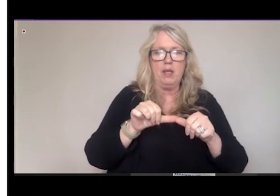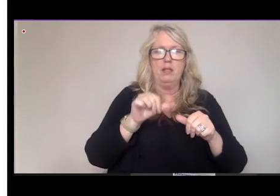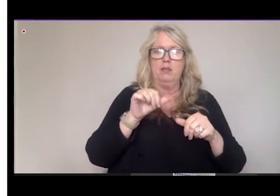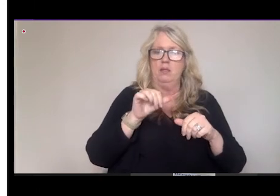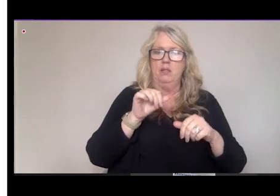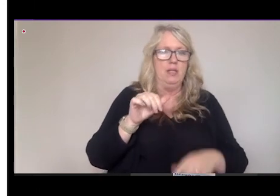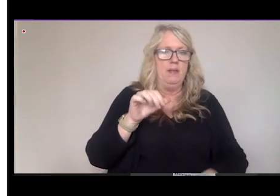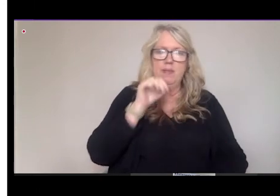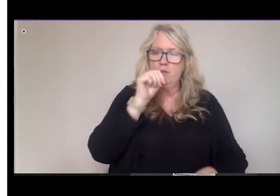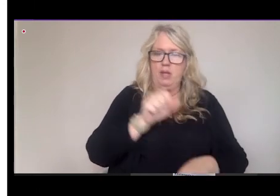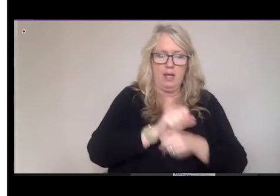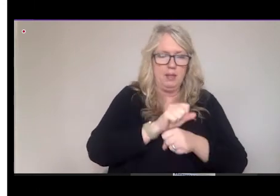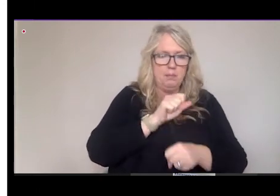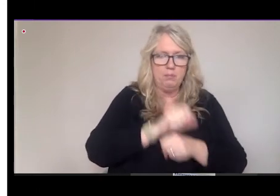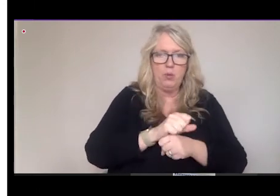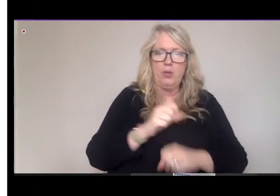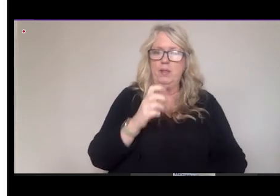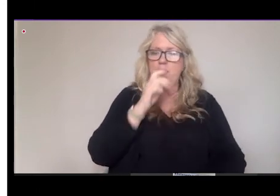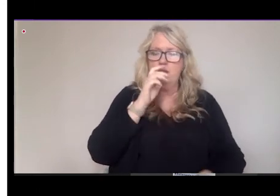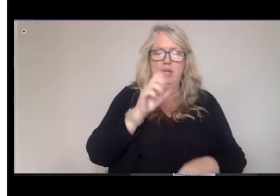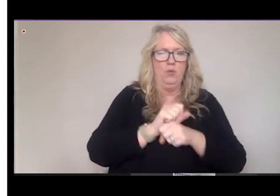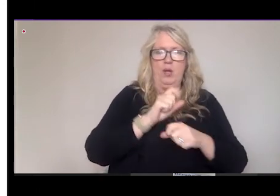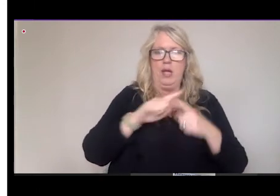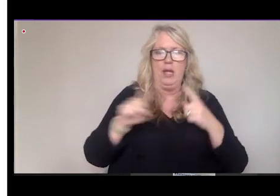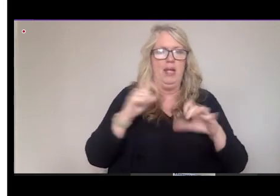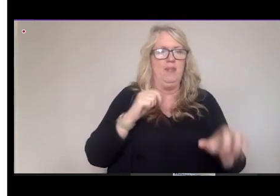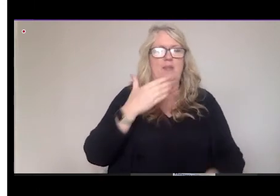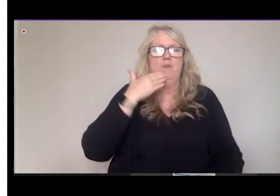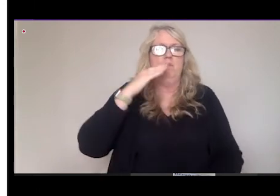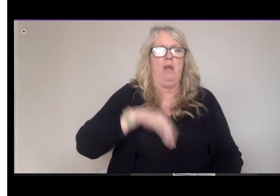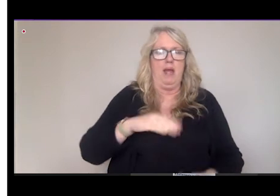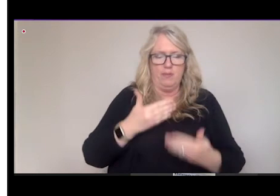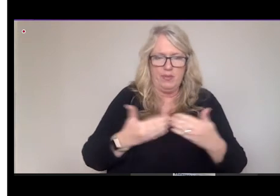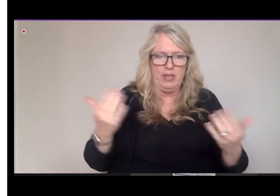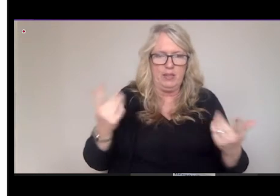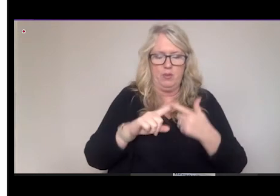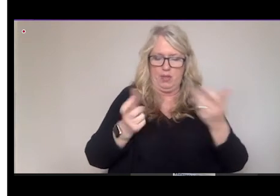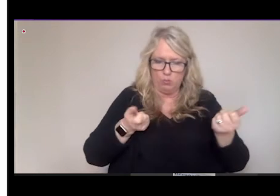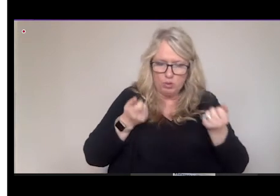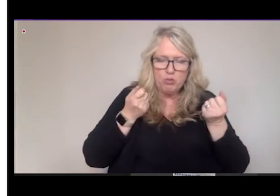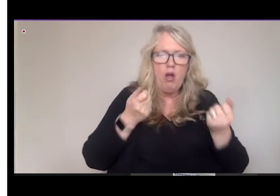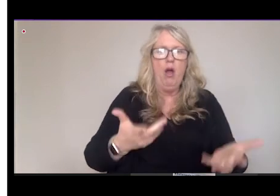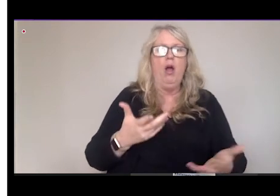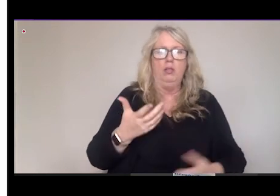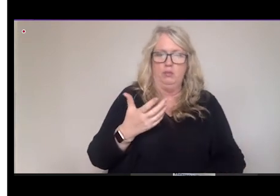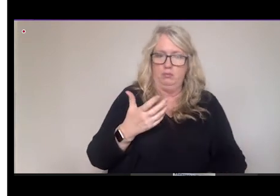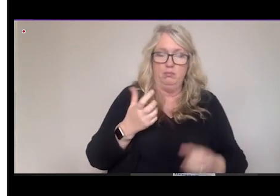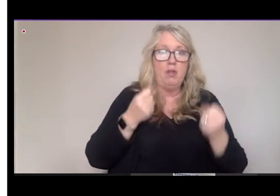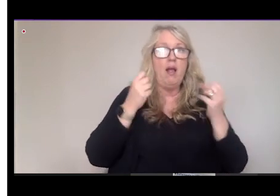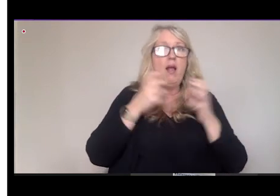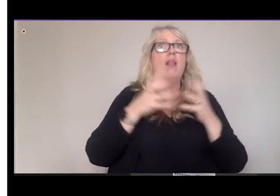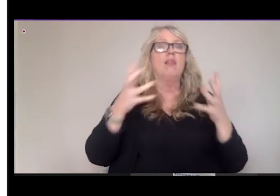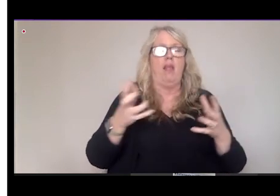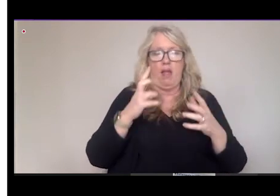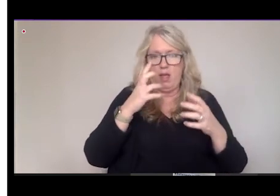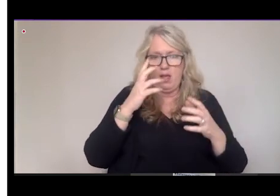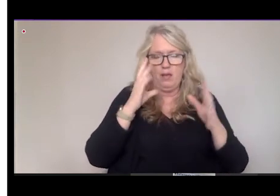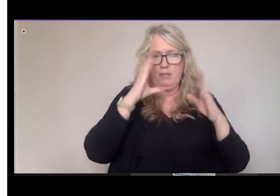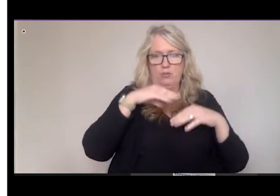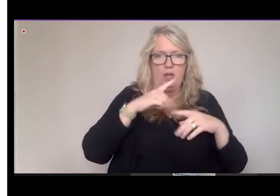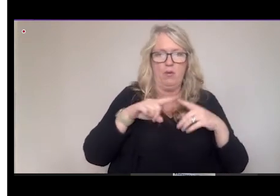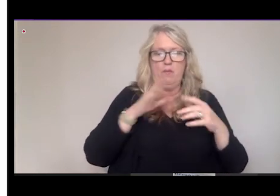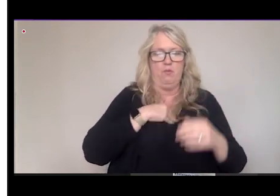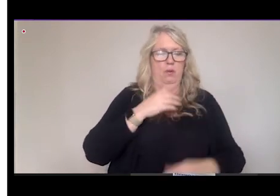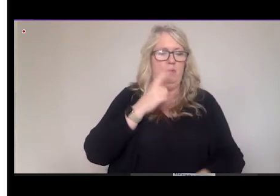they remain on the streets, they're not employed, they're not working, and they do bad things, causing a lot